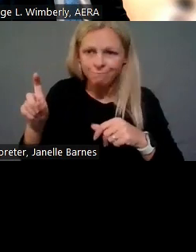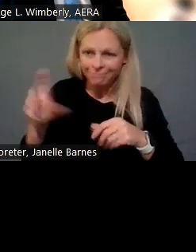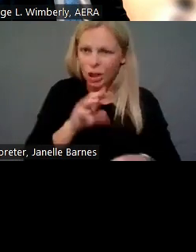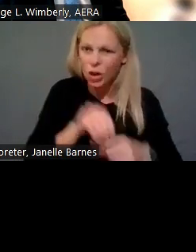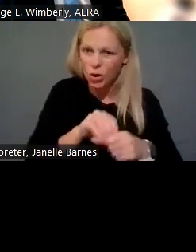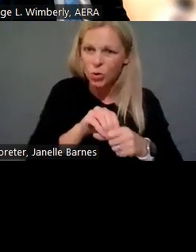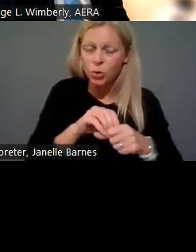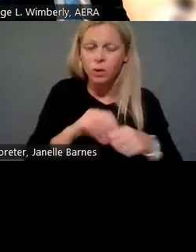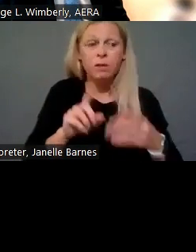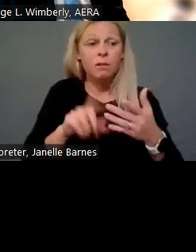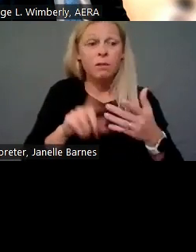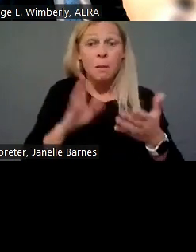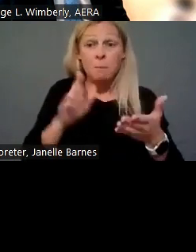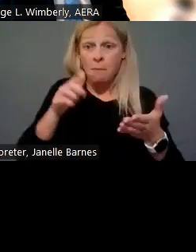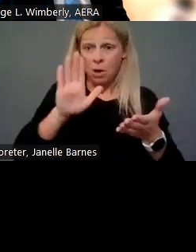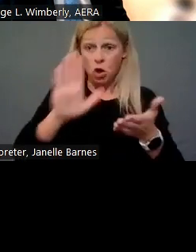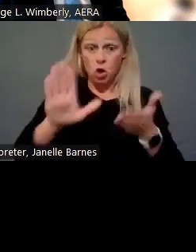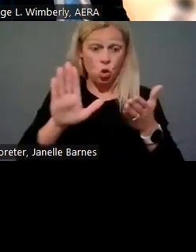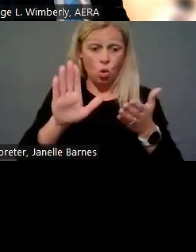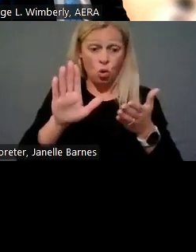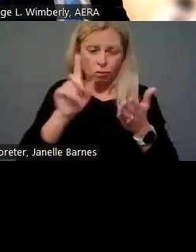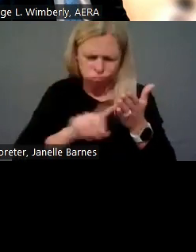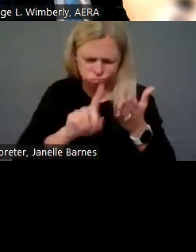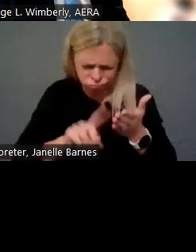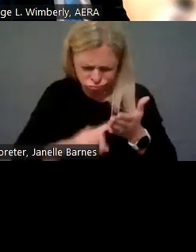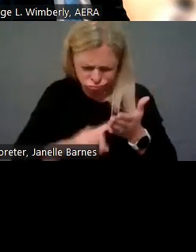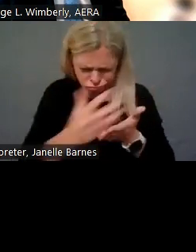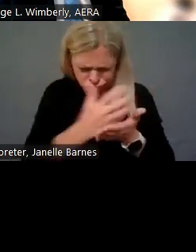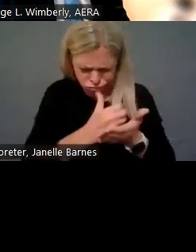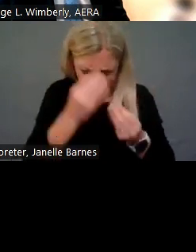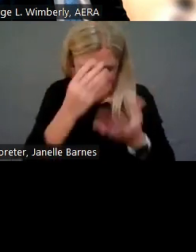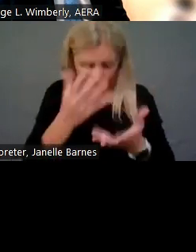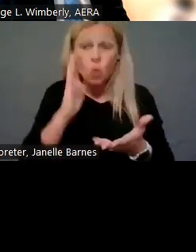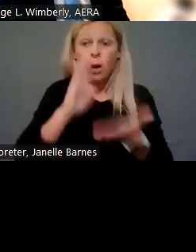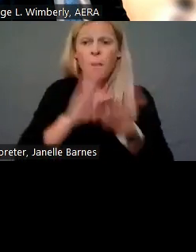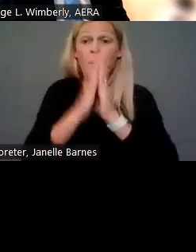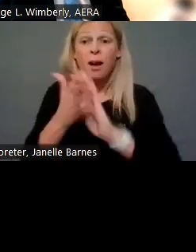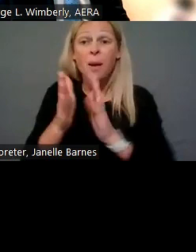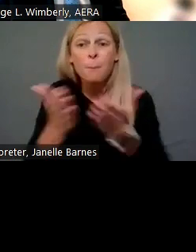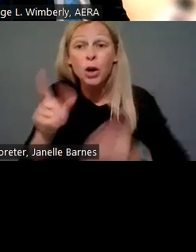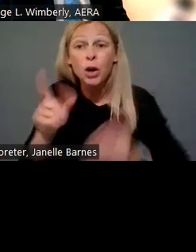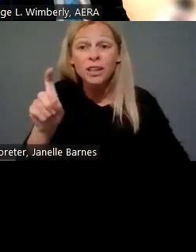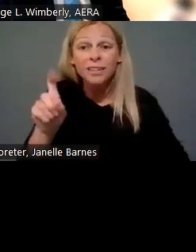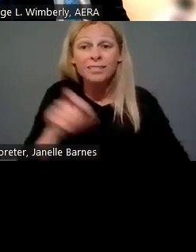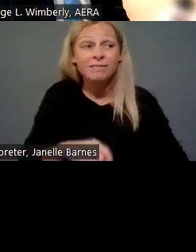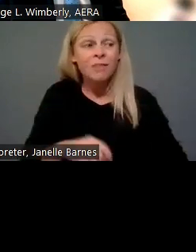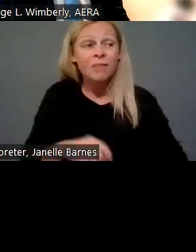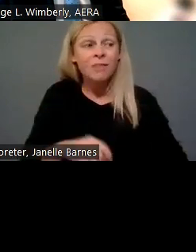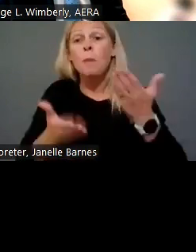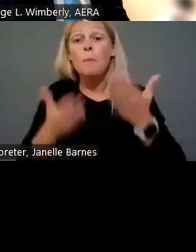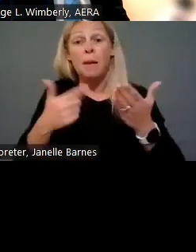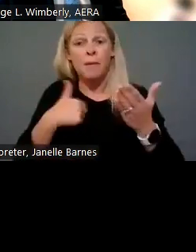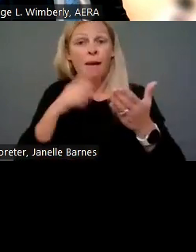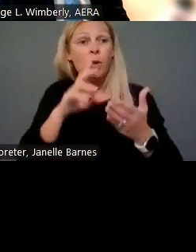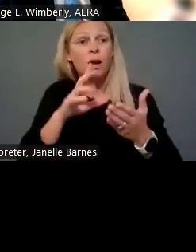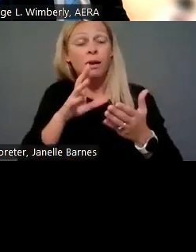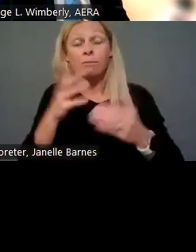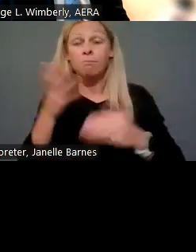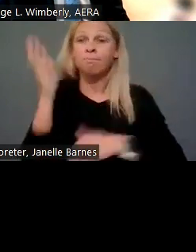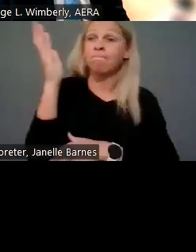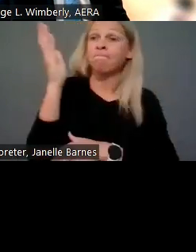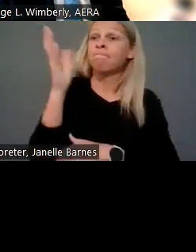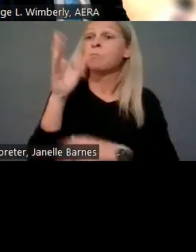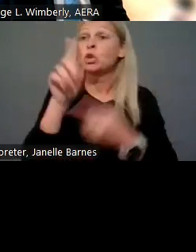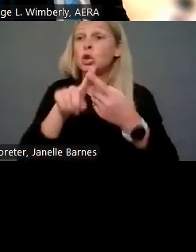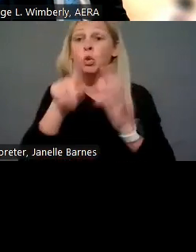Will this become a book, or do you see this as maybe your work is going to speak to policymakers or